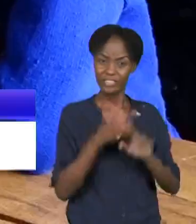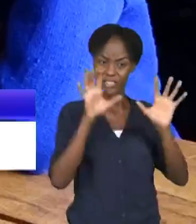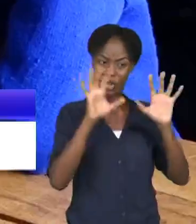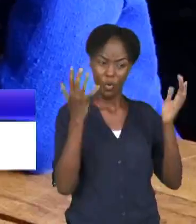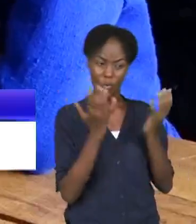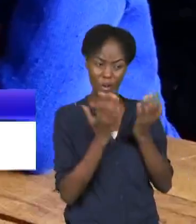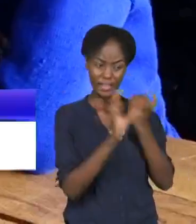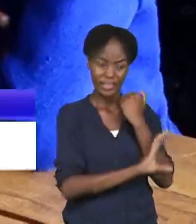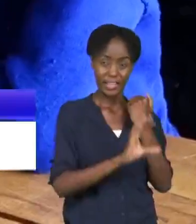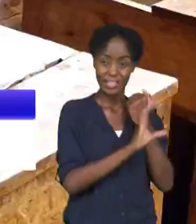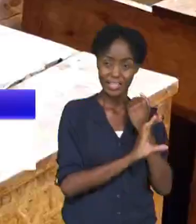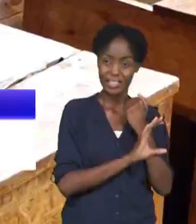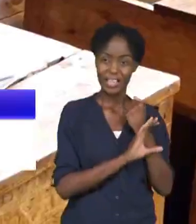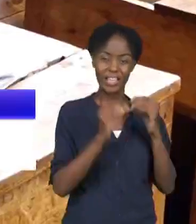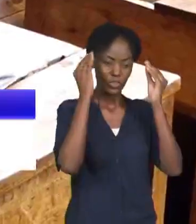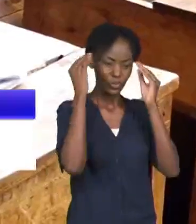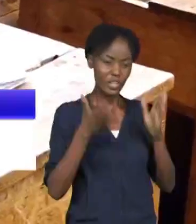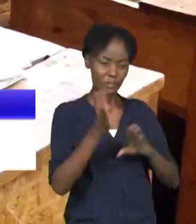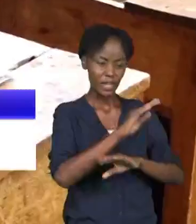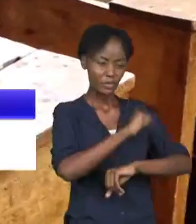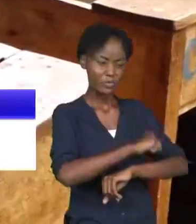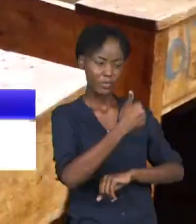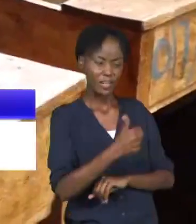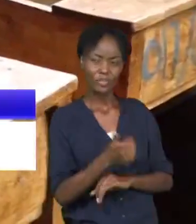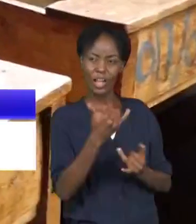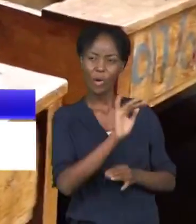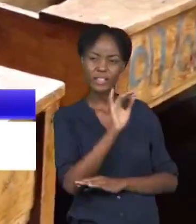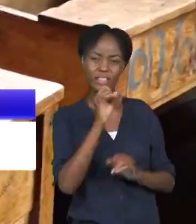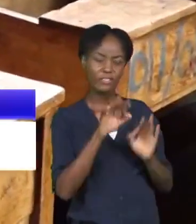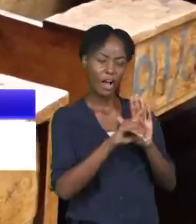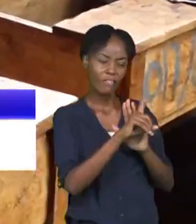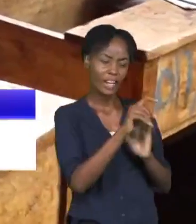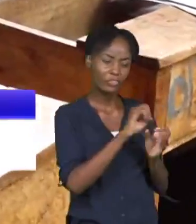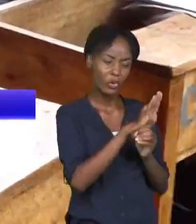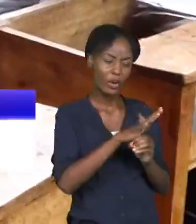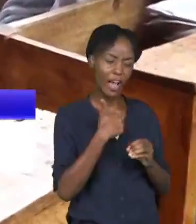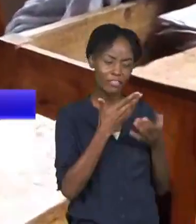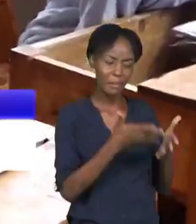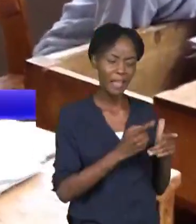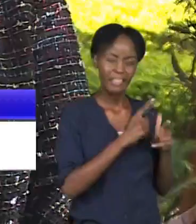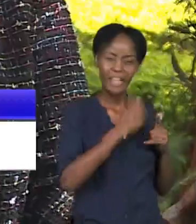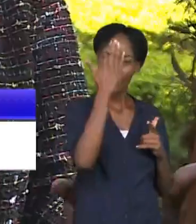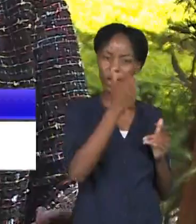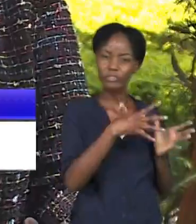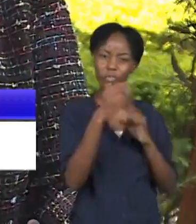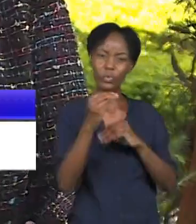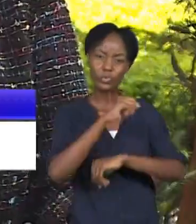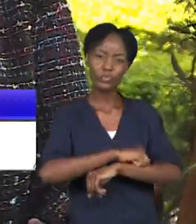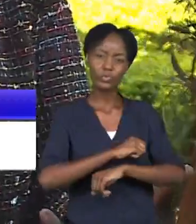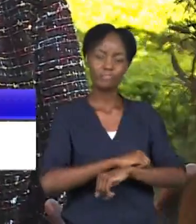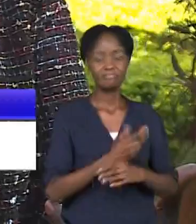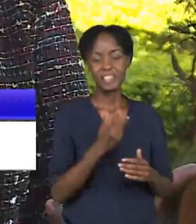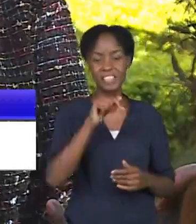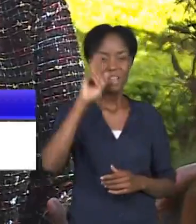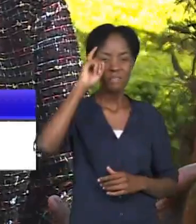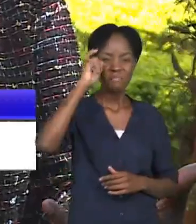lockdown. So our children are wondering, so if there's coronavirus, so why are we going back to school? And I think it's just resenting. They are resentful and